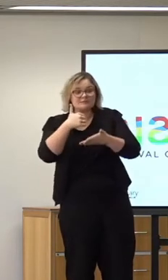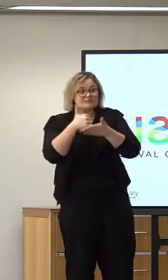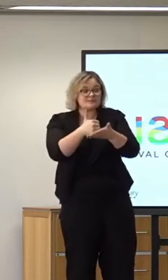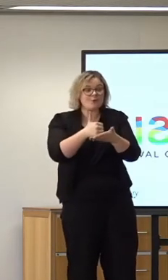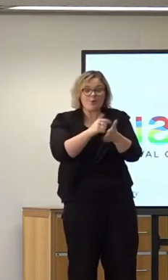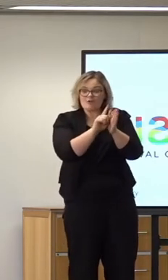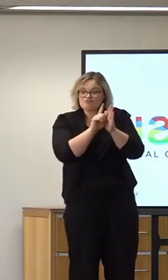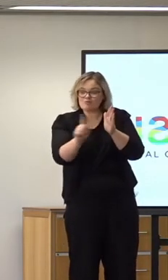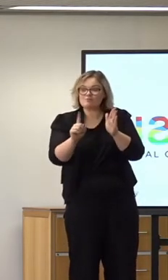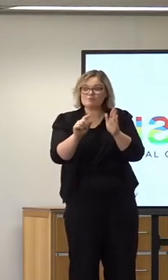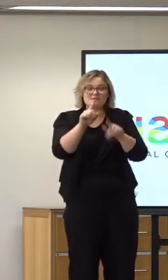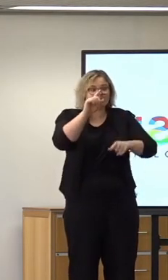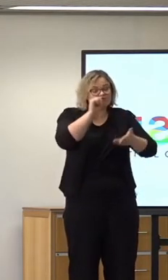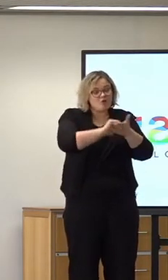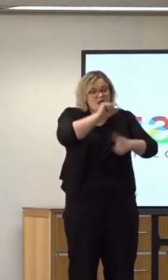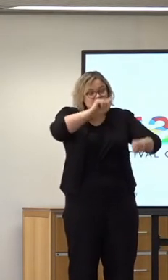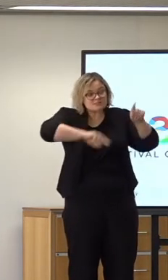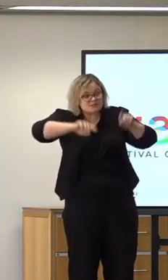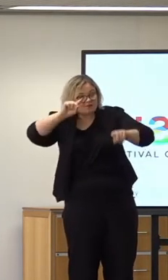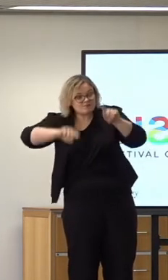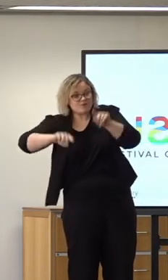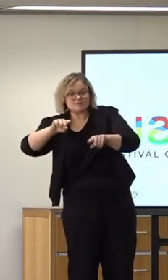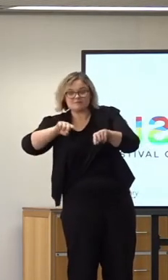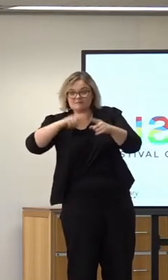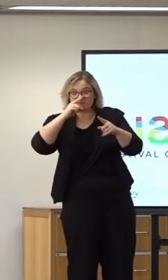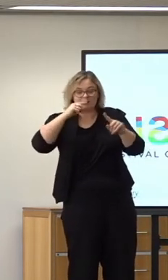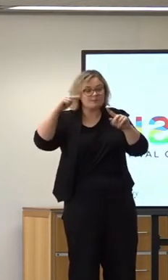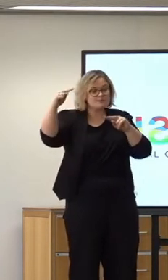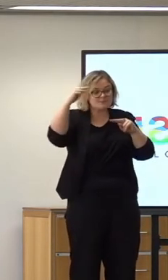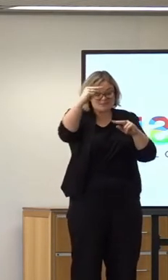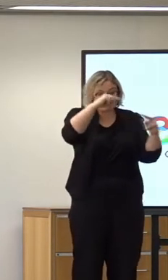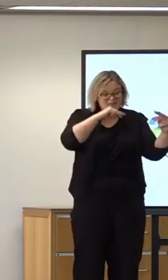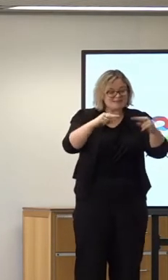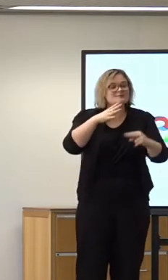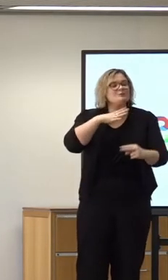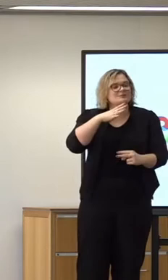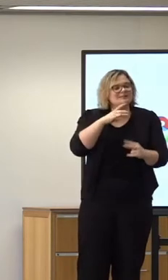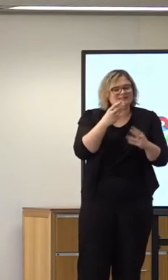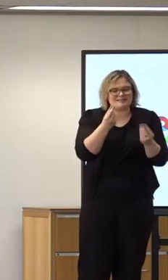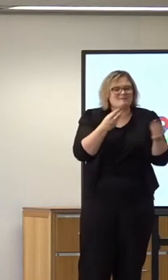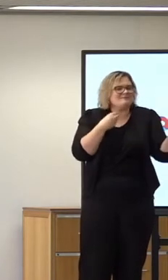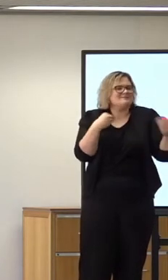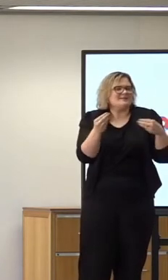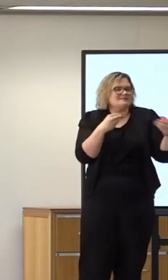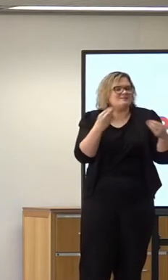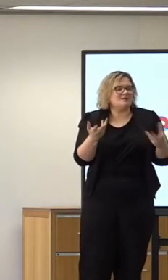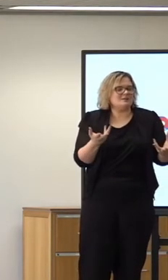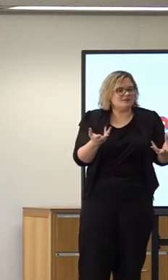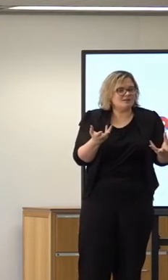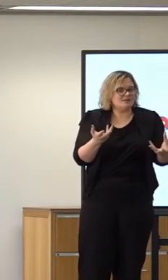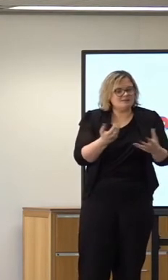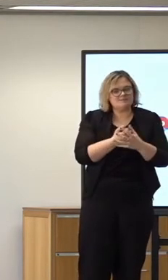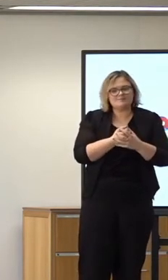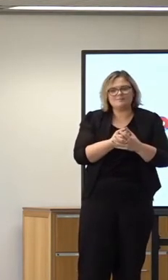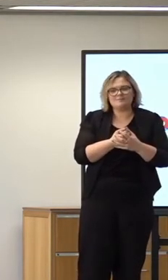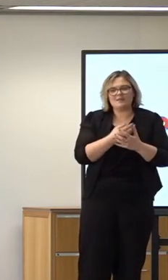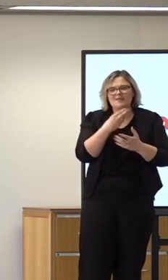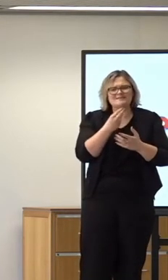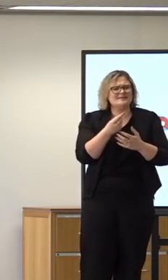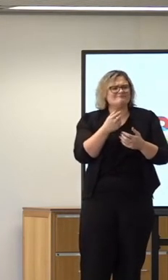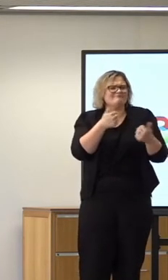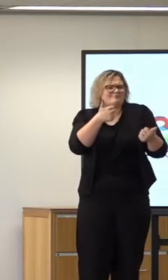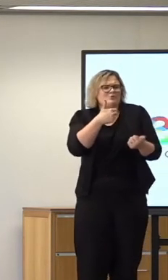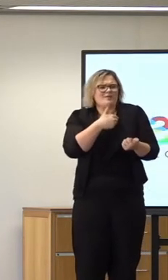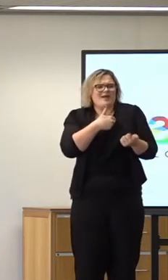and represent a diversity of perspectives, then I think there needs to be sort of some flexibility and some generosity on the